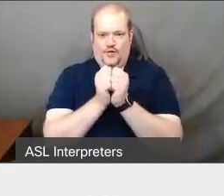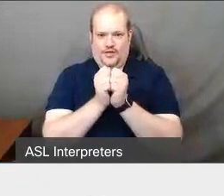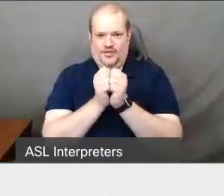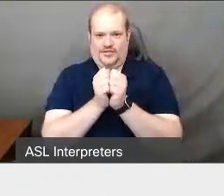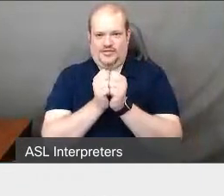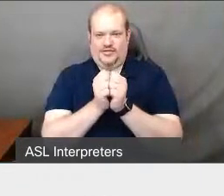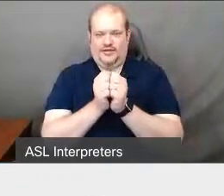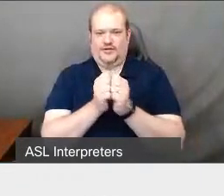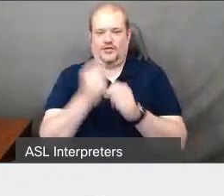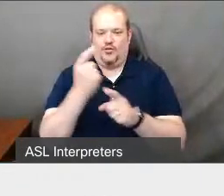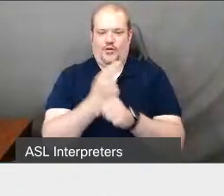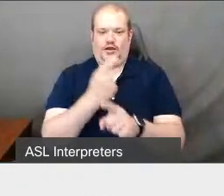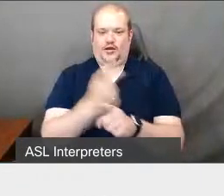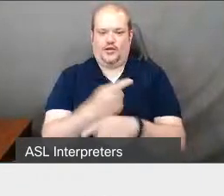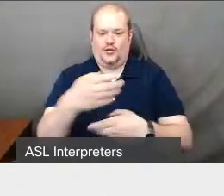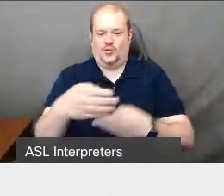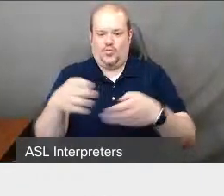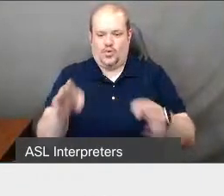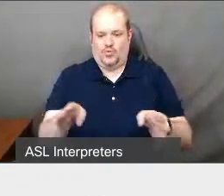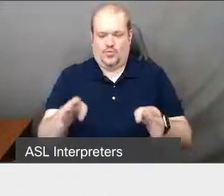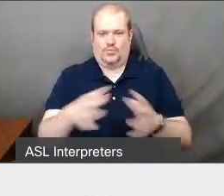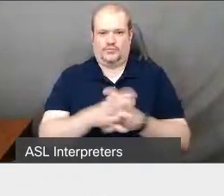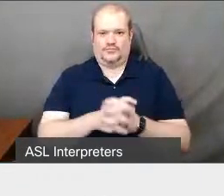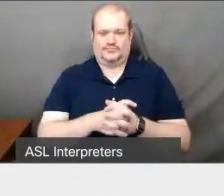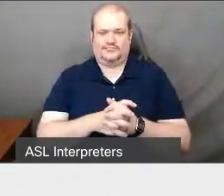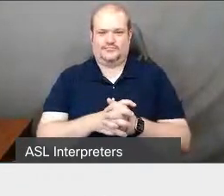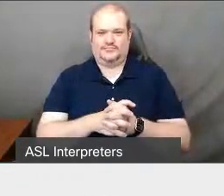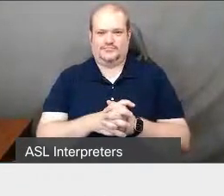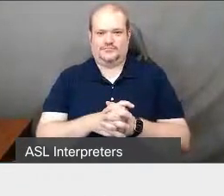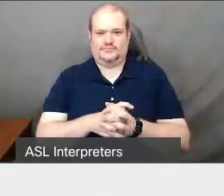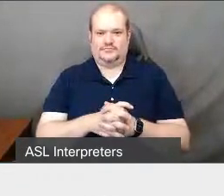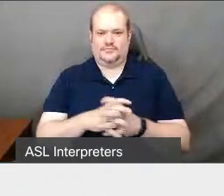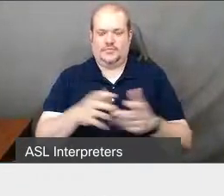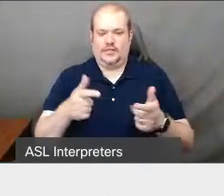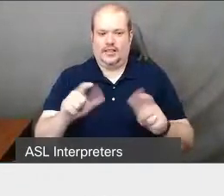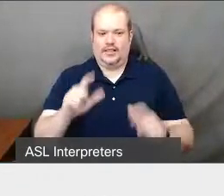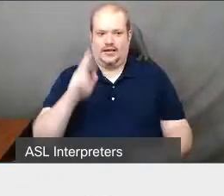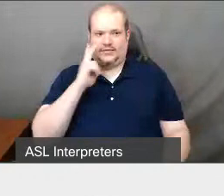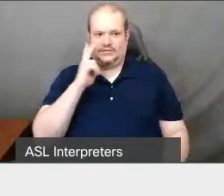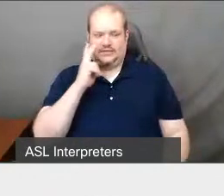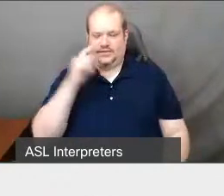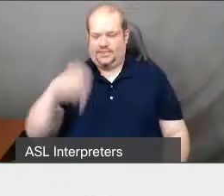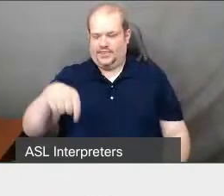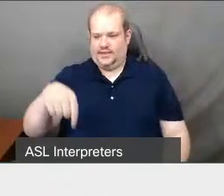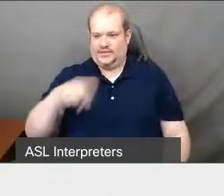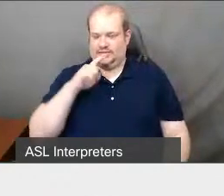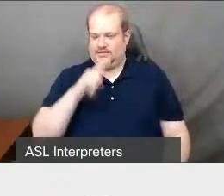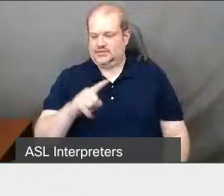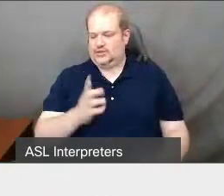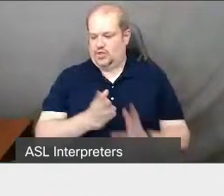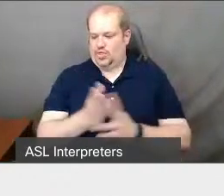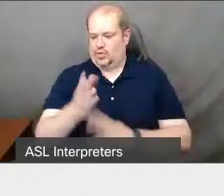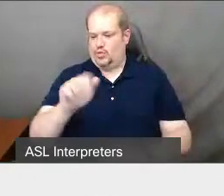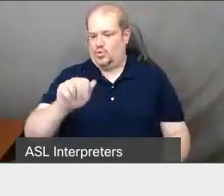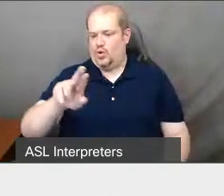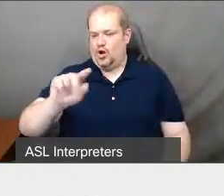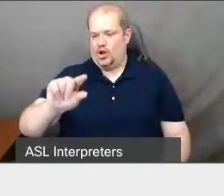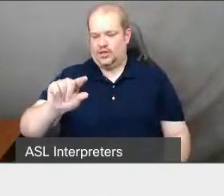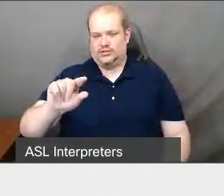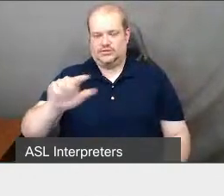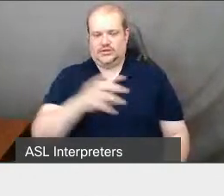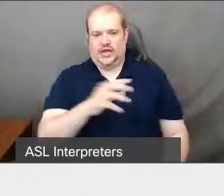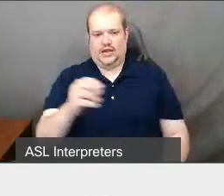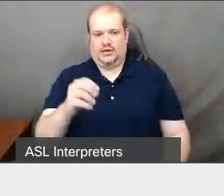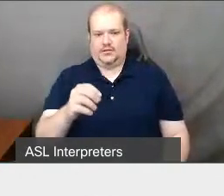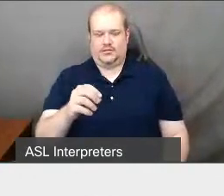director's chambers? Thank you. Well, let's see, this is through August,